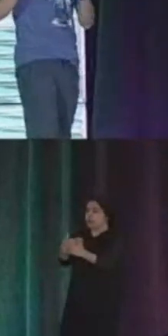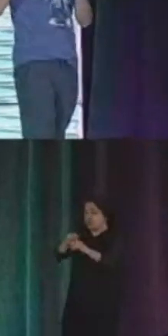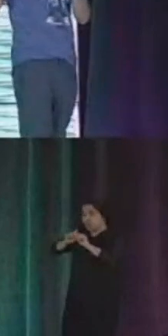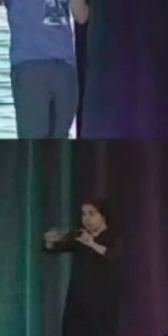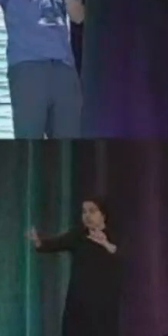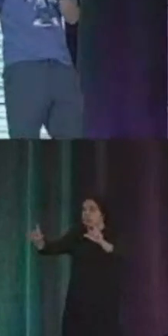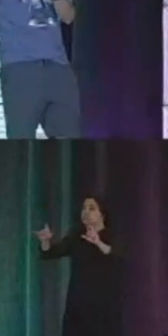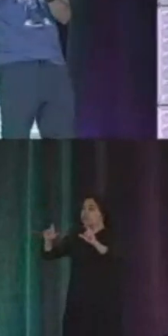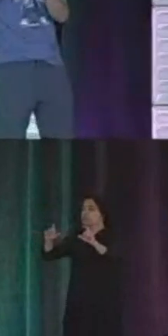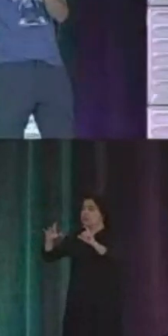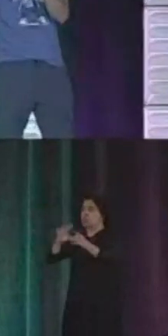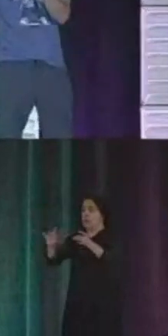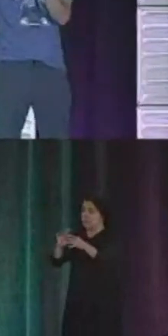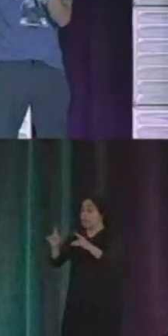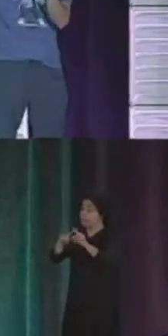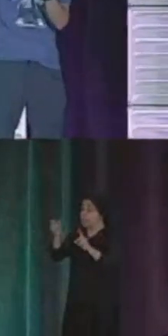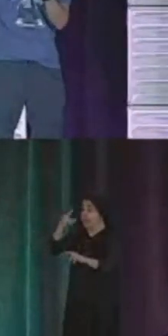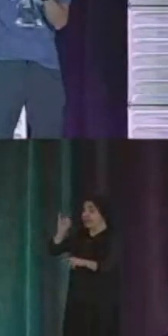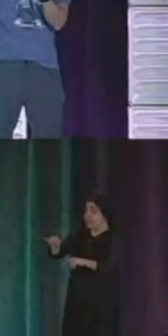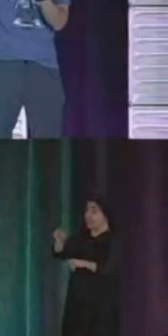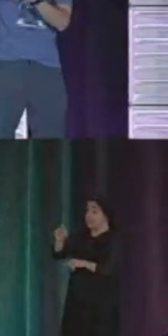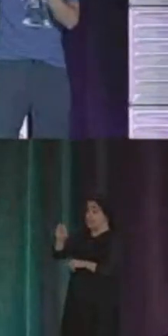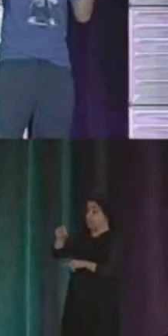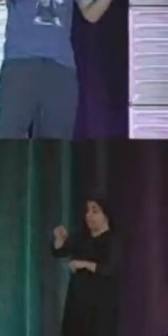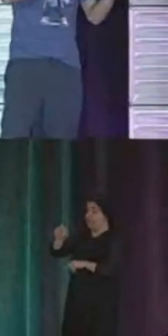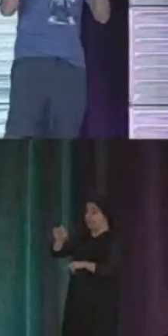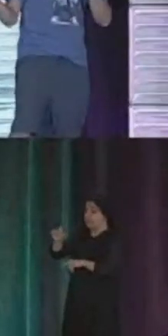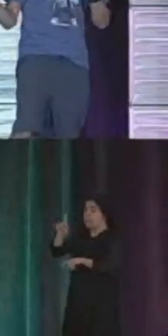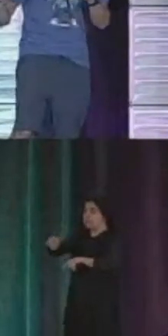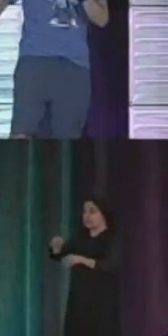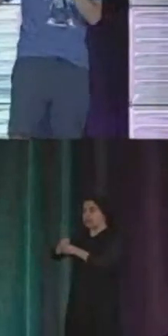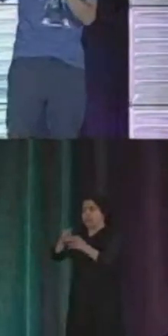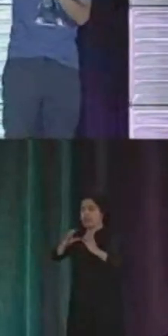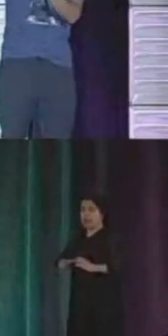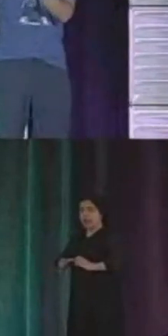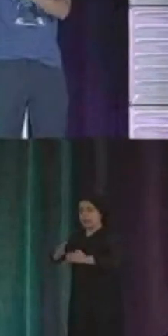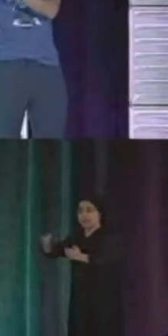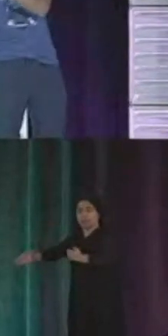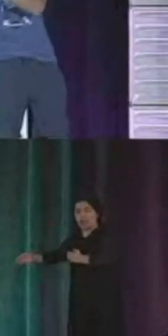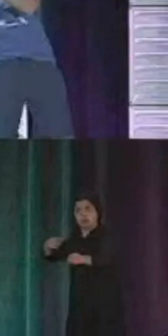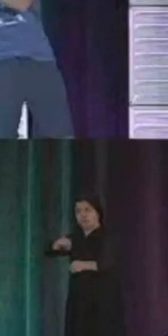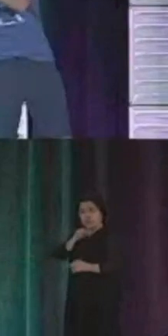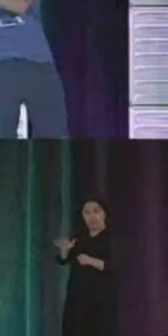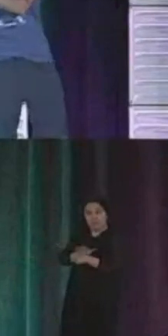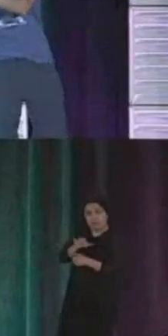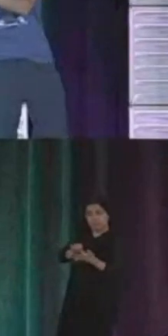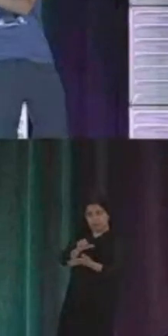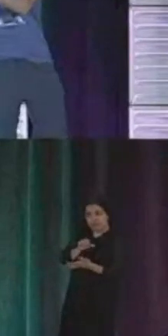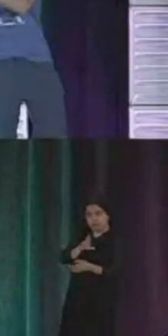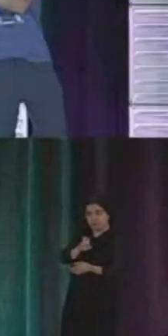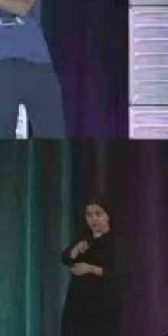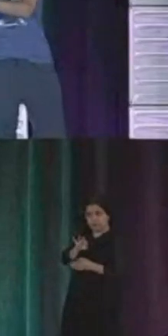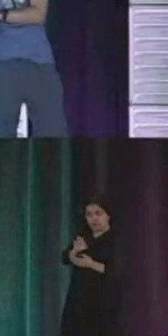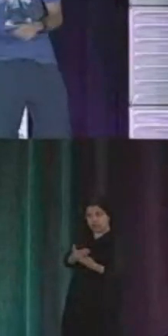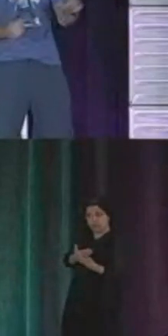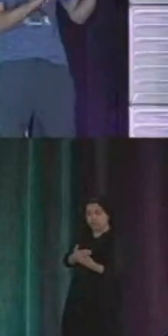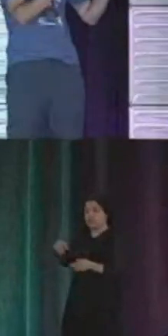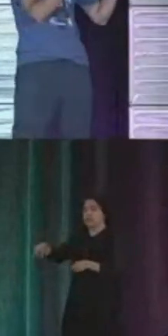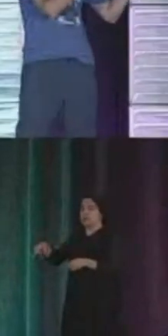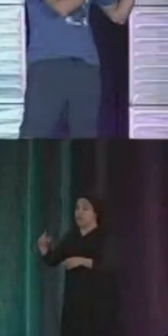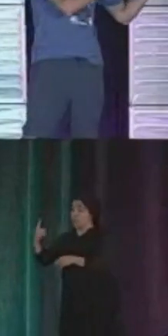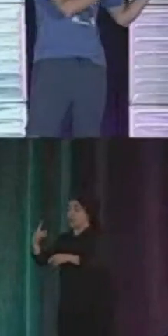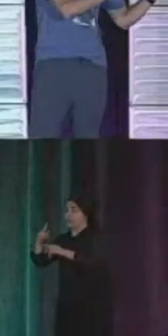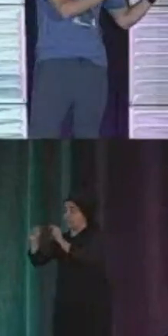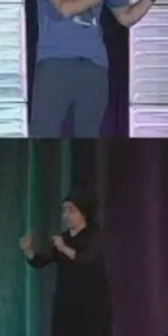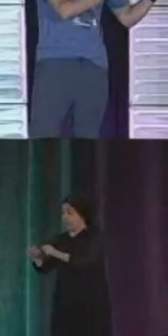that template has to be in the client side because we're not doing a full page refresh. So I have a template in the client, in my JavaScript, and I've got